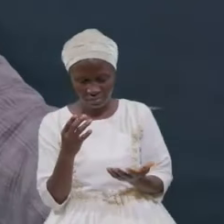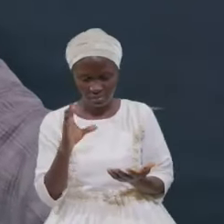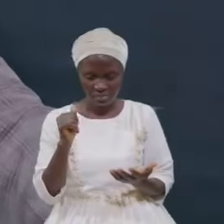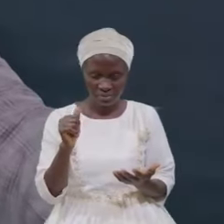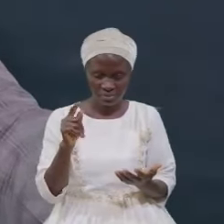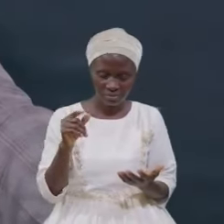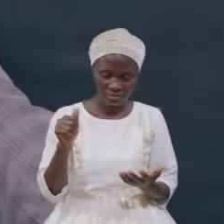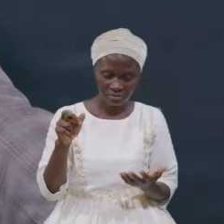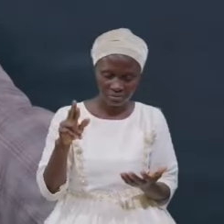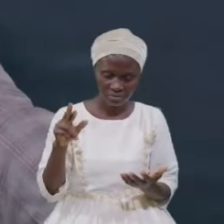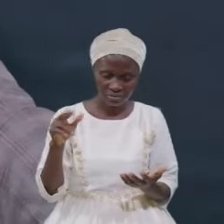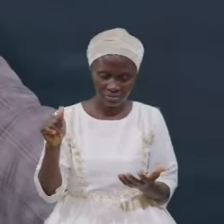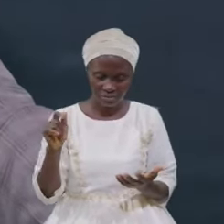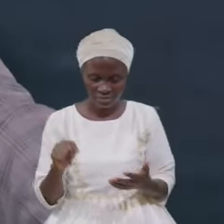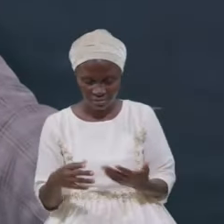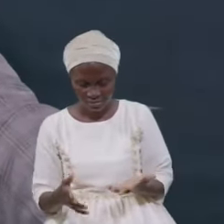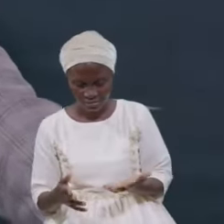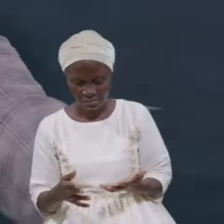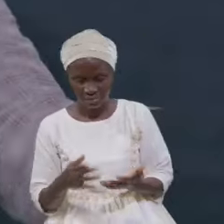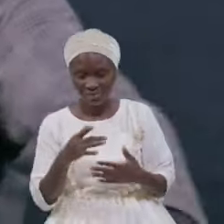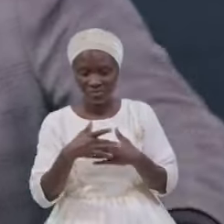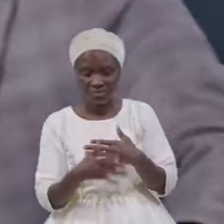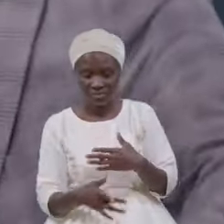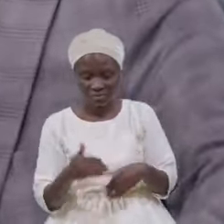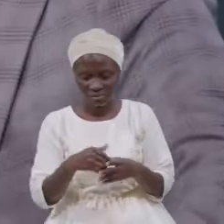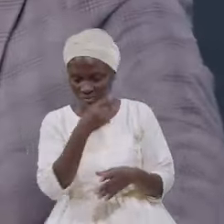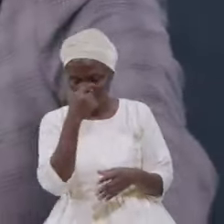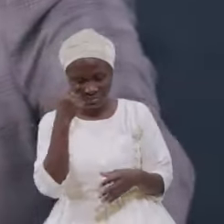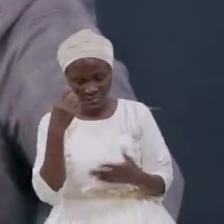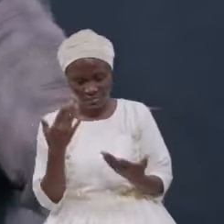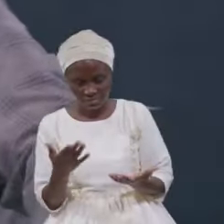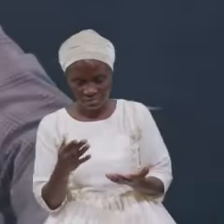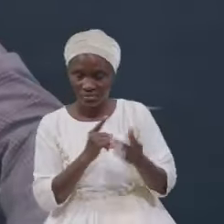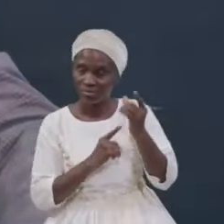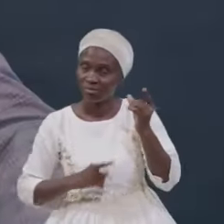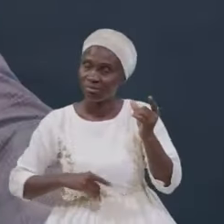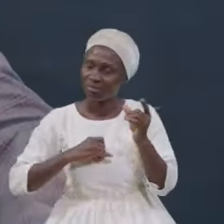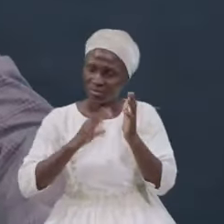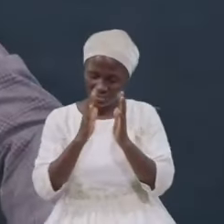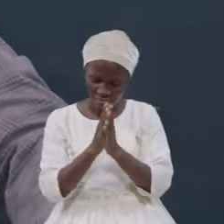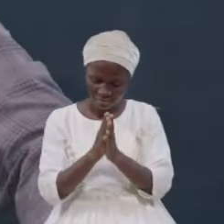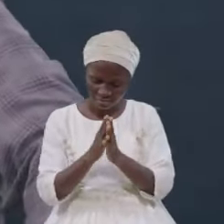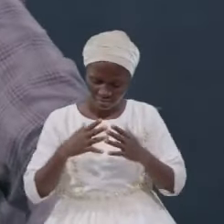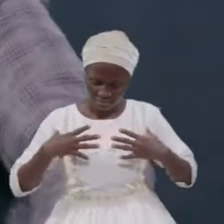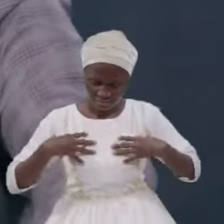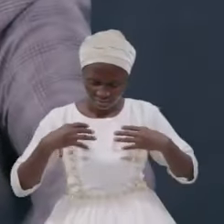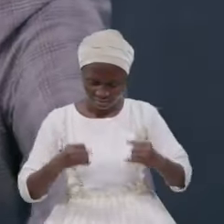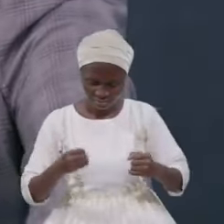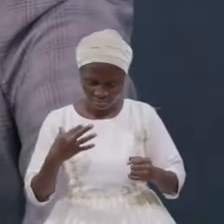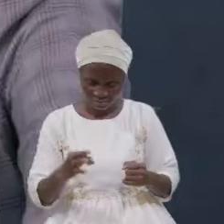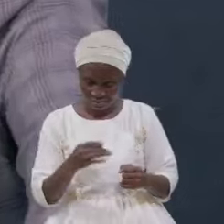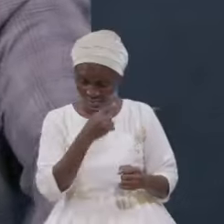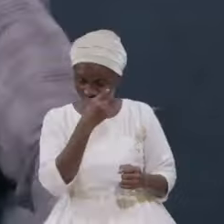eyes, whatever. Lord, I pray recovery of sight for the blind